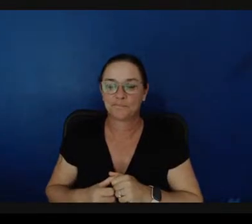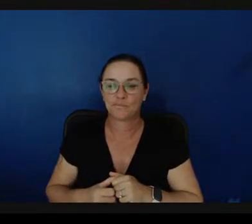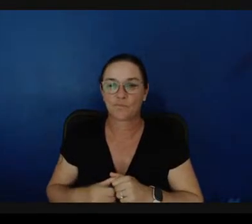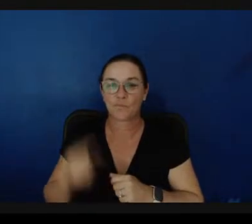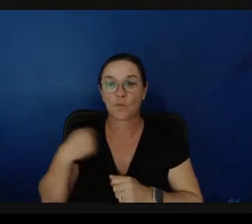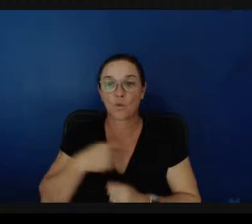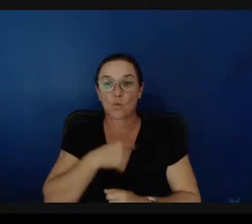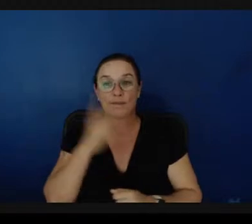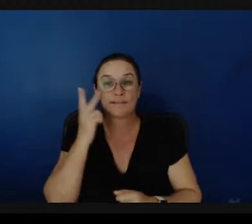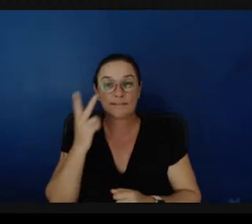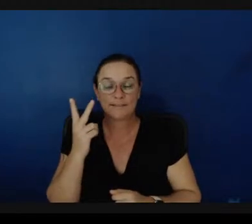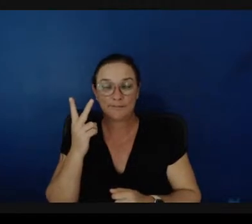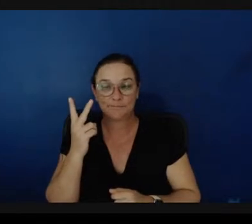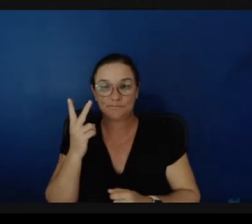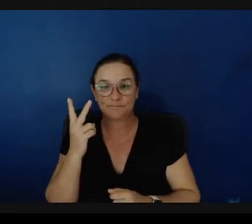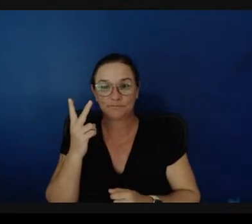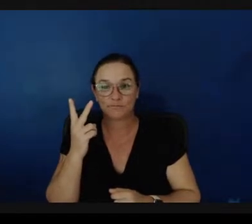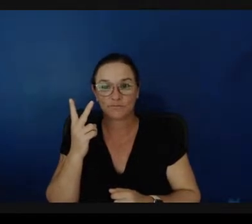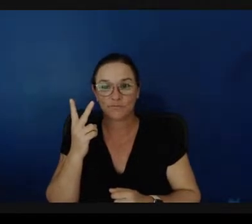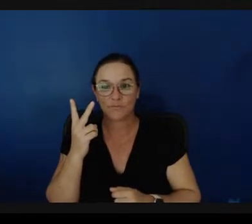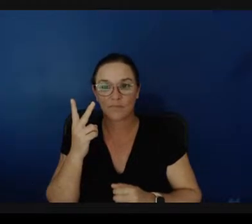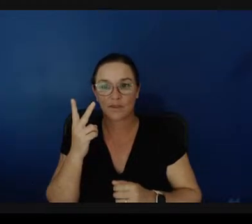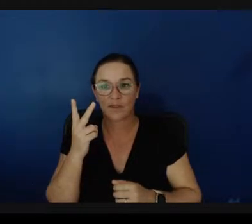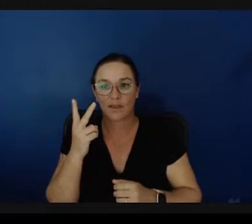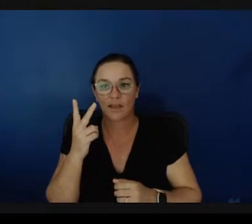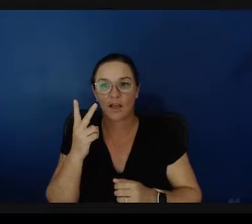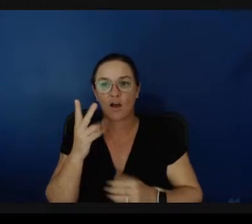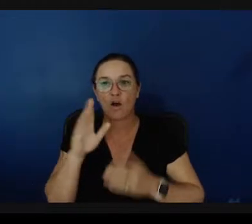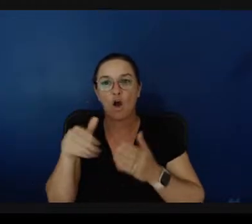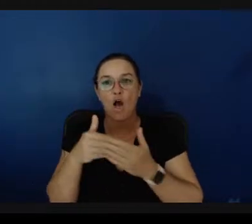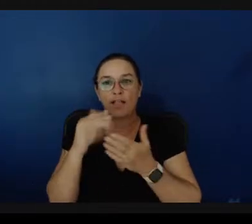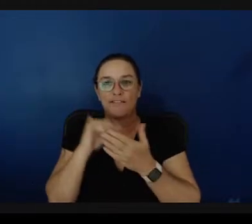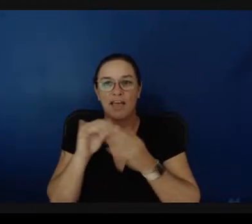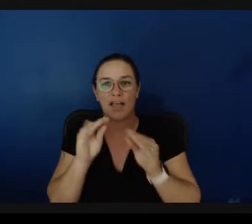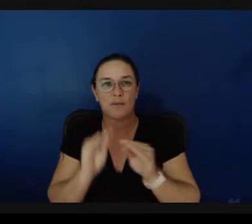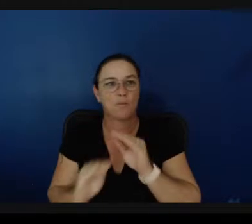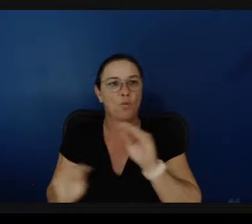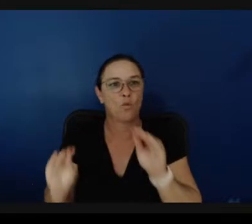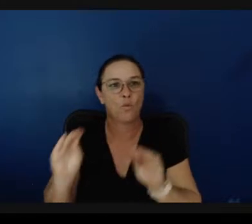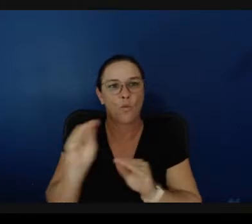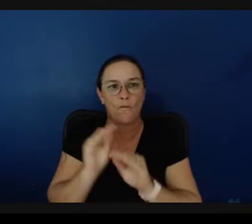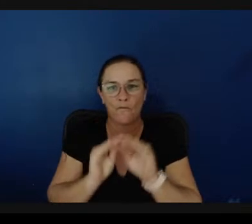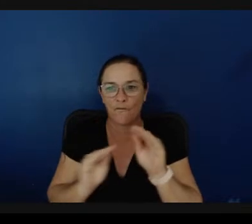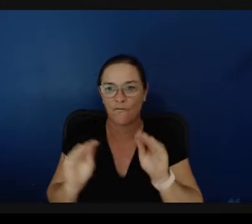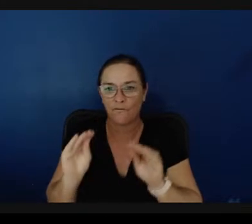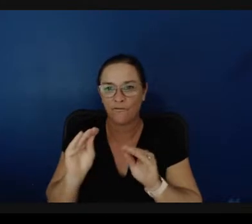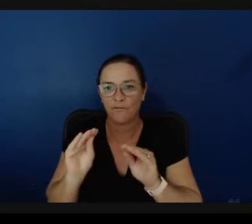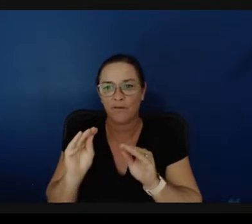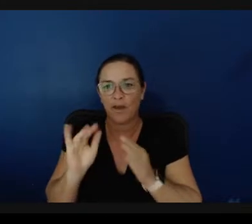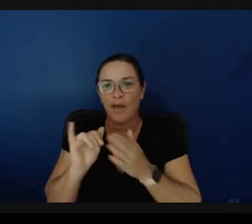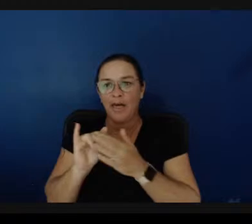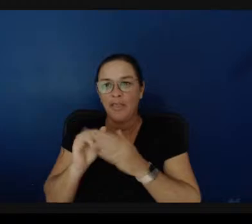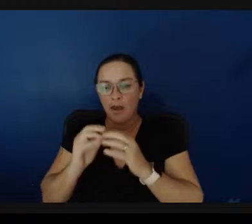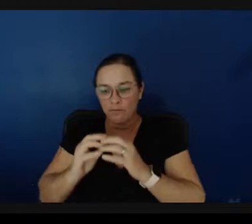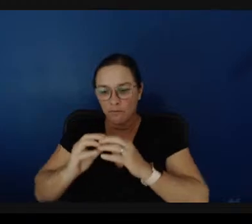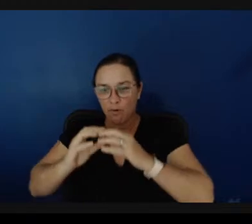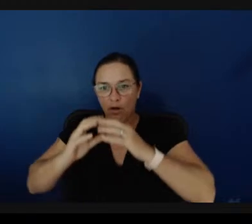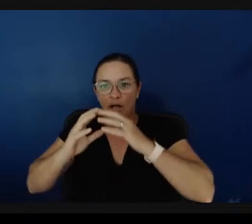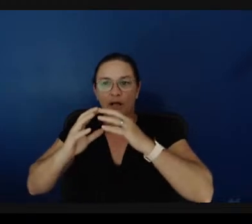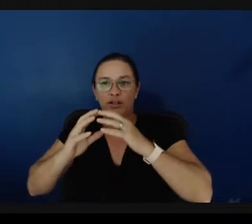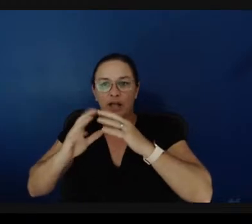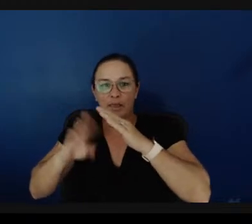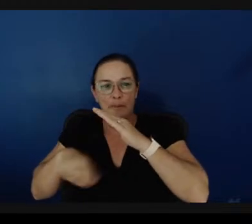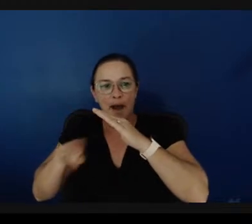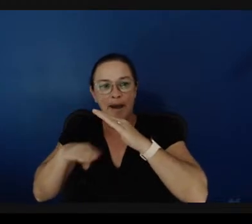see, okay, if this whole thing is mobile all through here, and we have a bulging source down here at the bottom, maybe it's